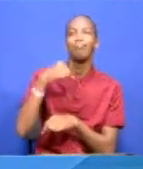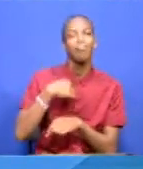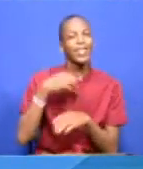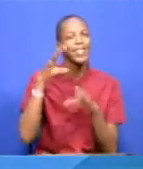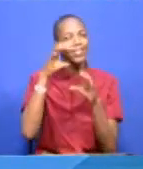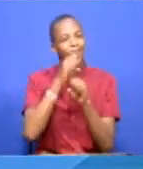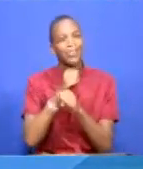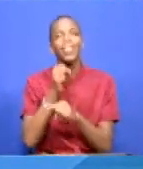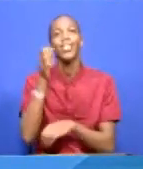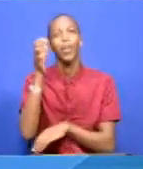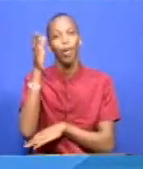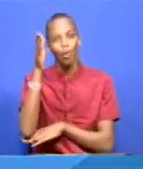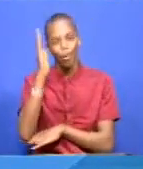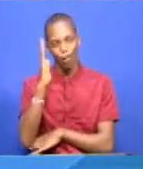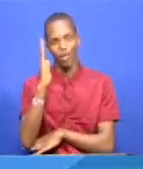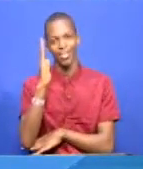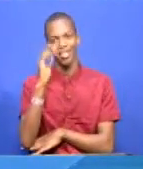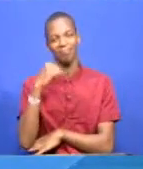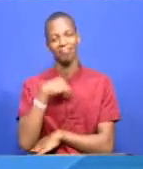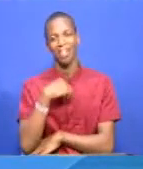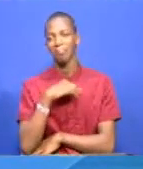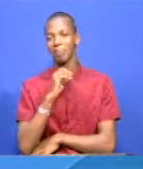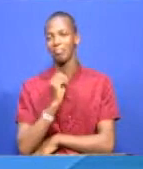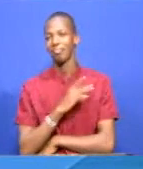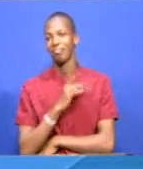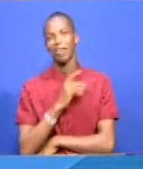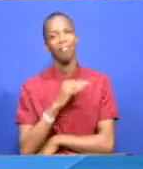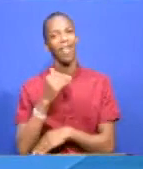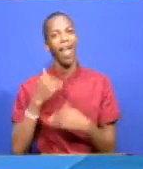God, and I am not afraid."